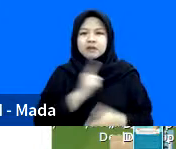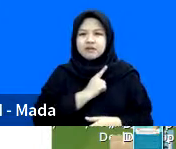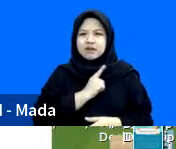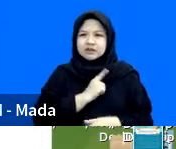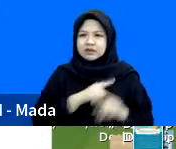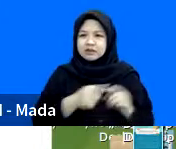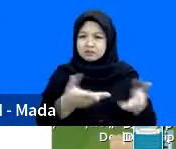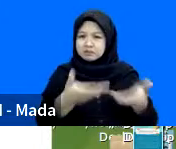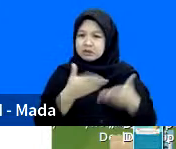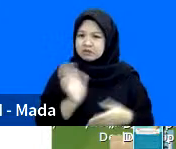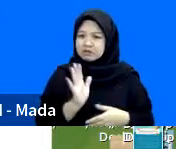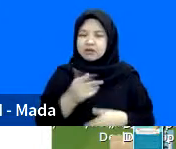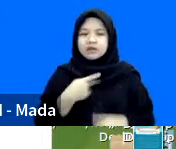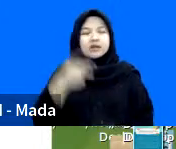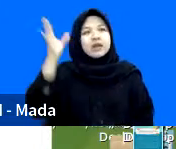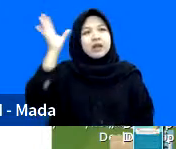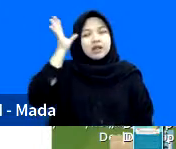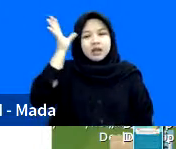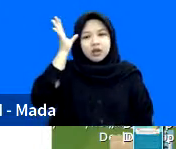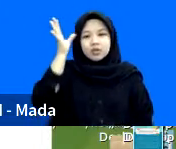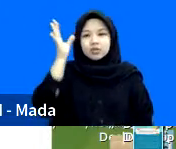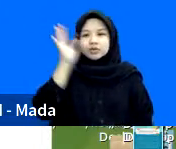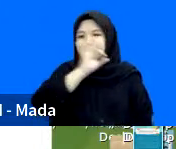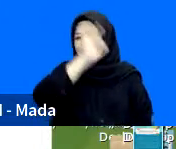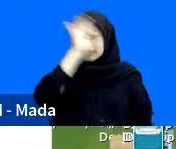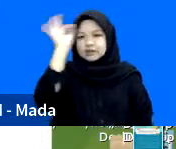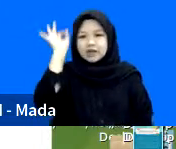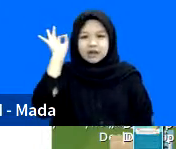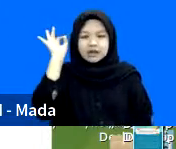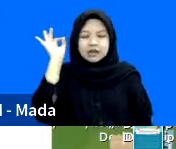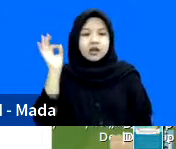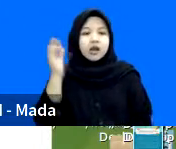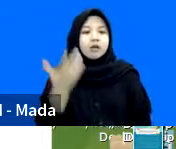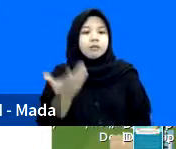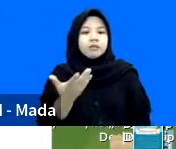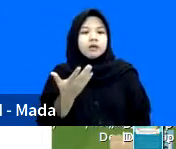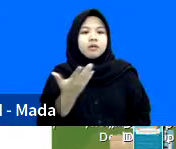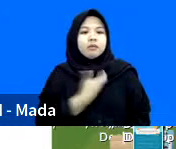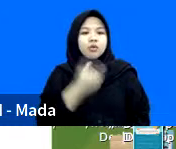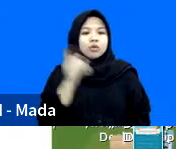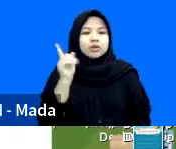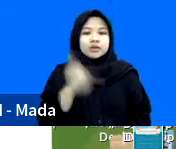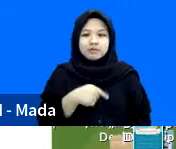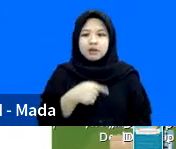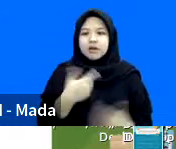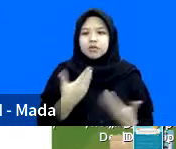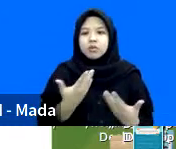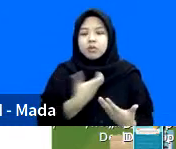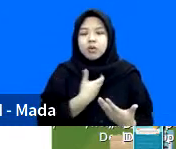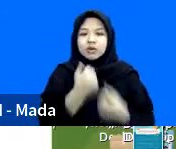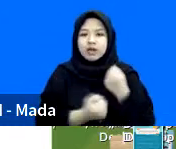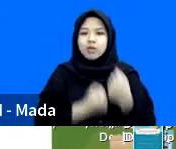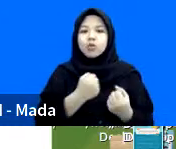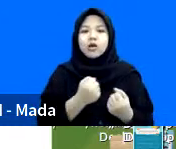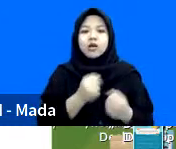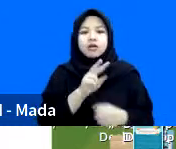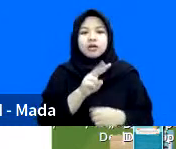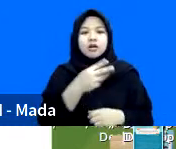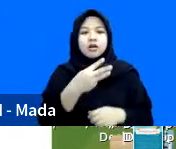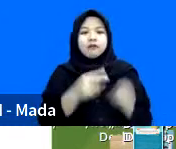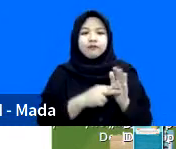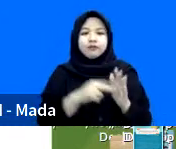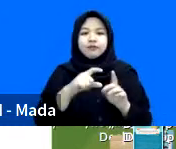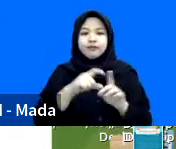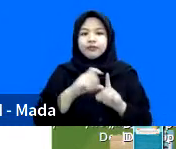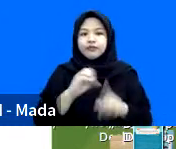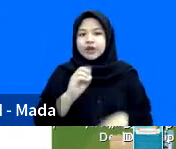what the vendor's code is doing. So I would take one point forward